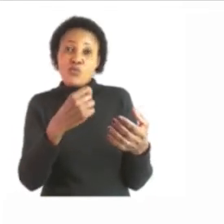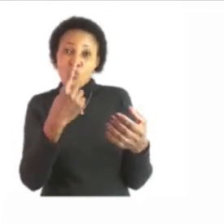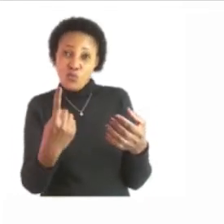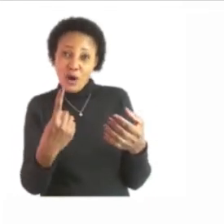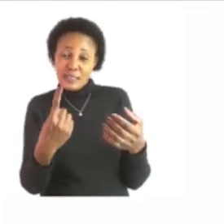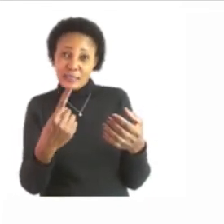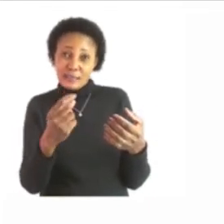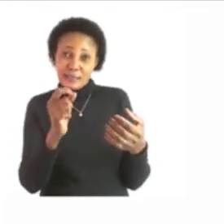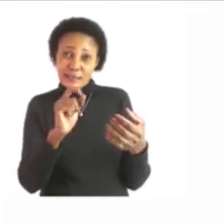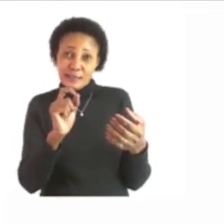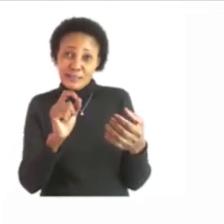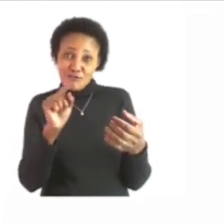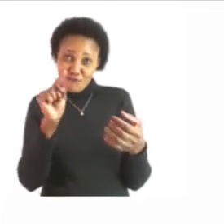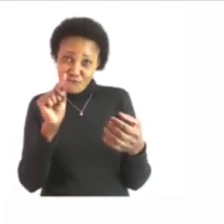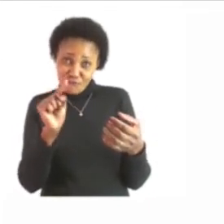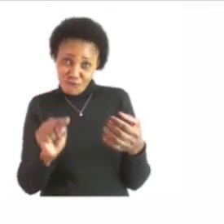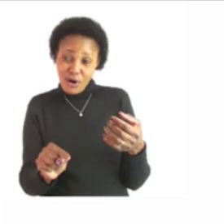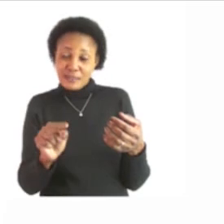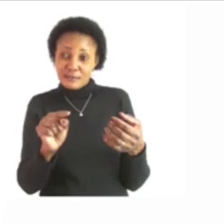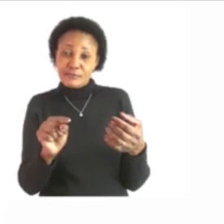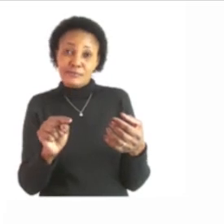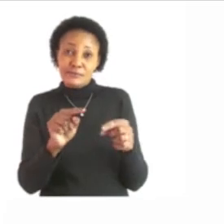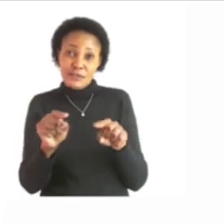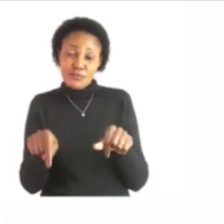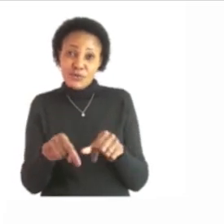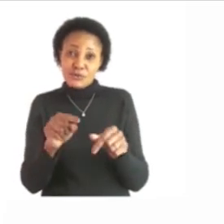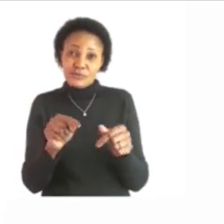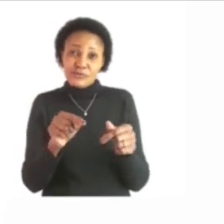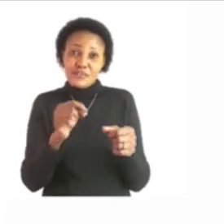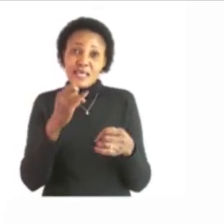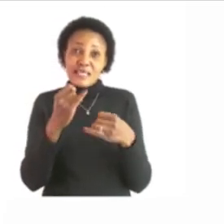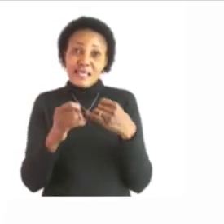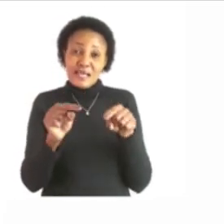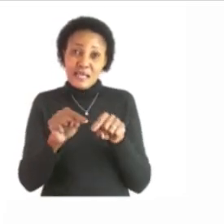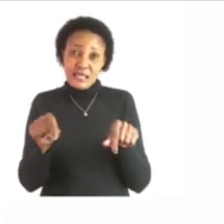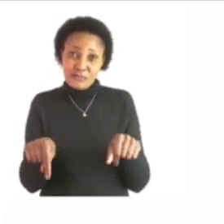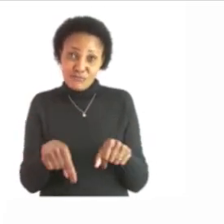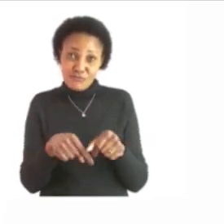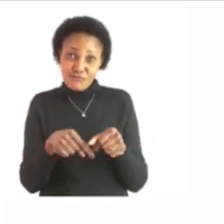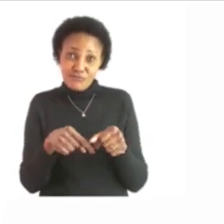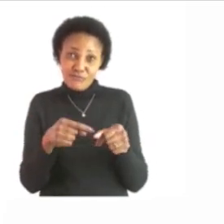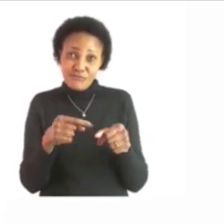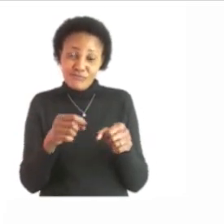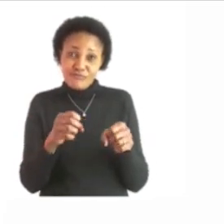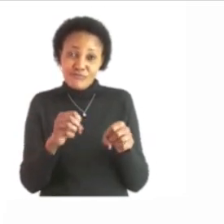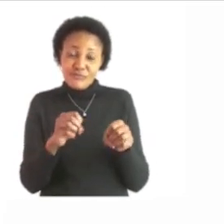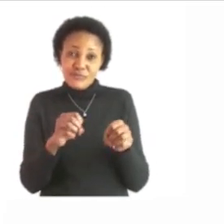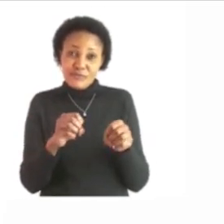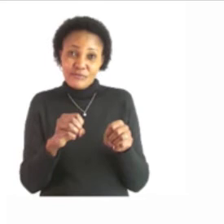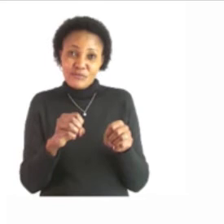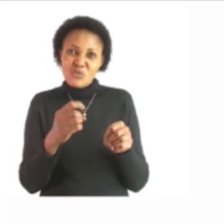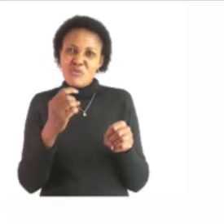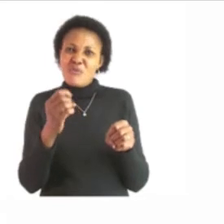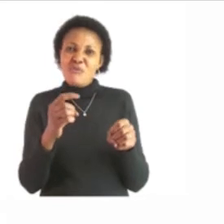to write 1 in that box. And now in the last block, you have now 1 hot air